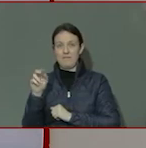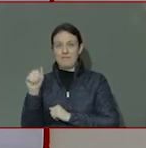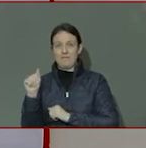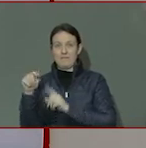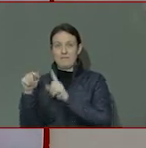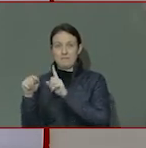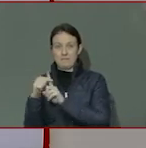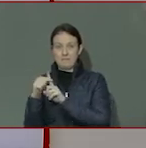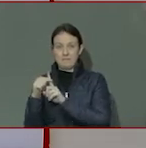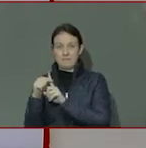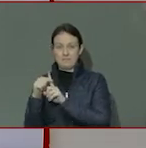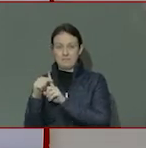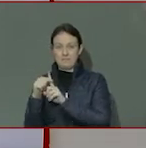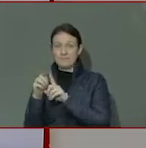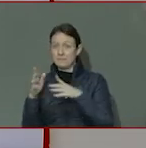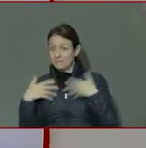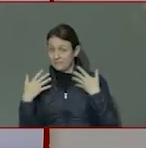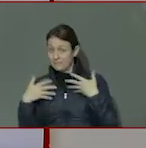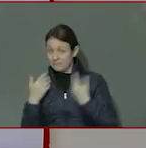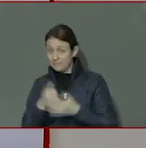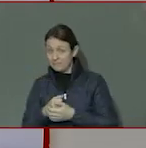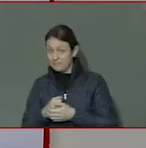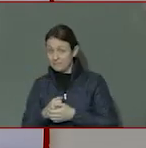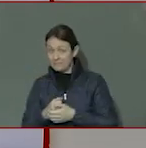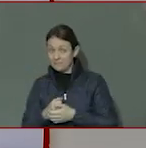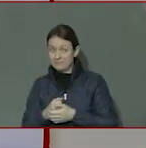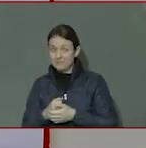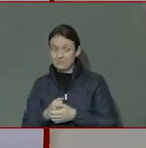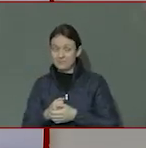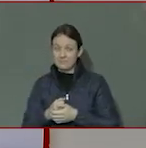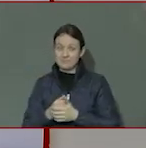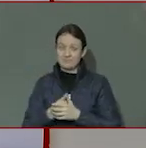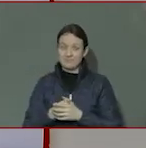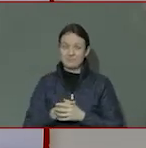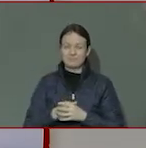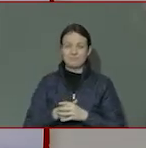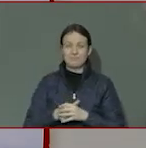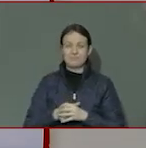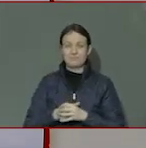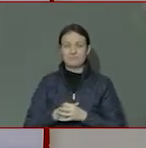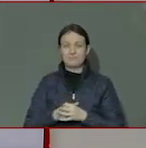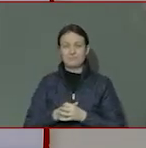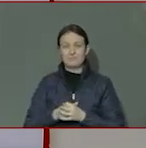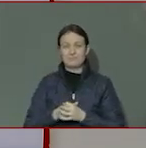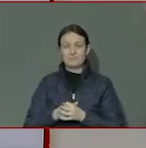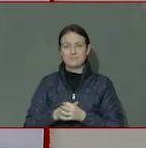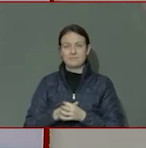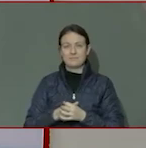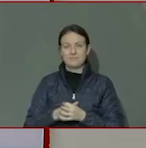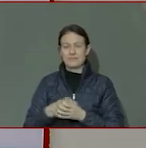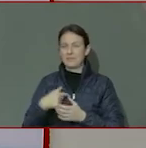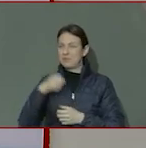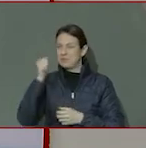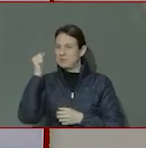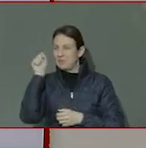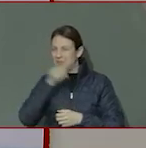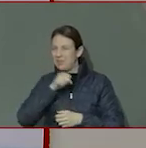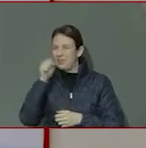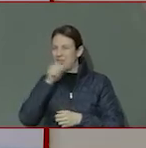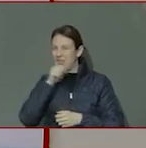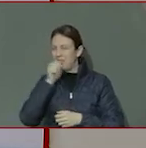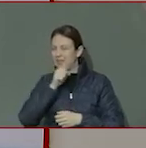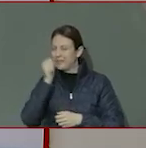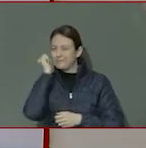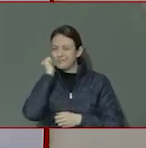and Na plus. Happy with that? Okay. Apologies. Now